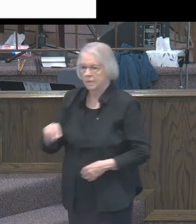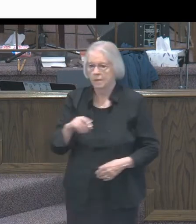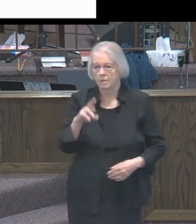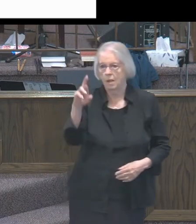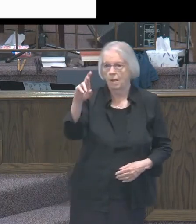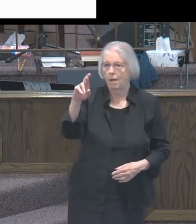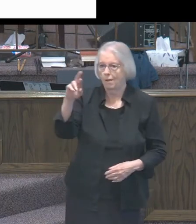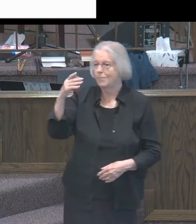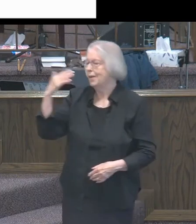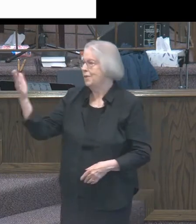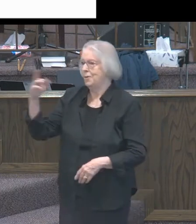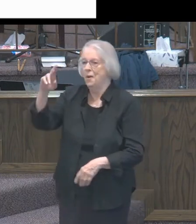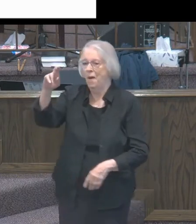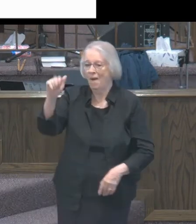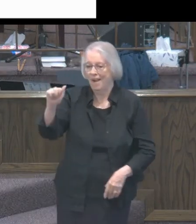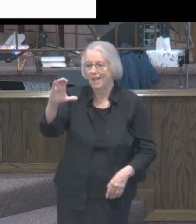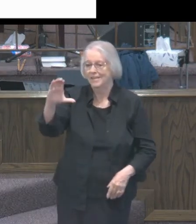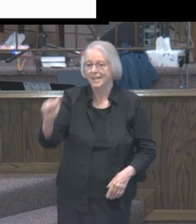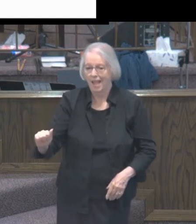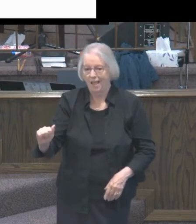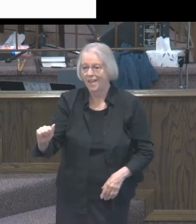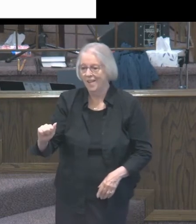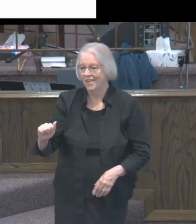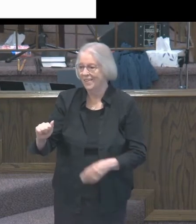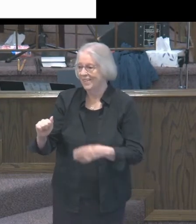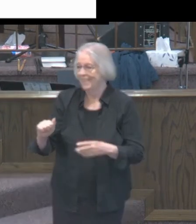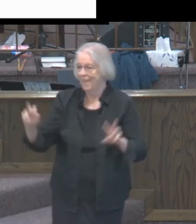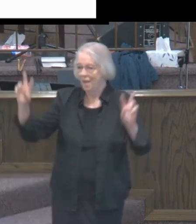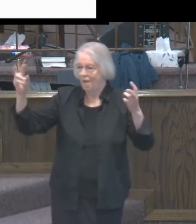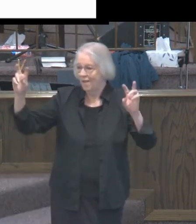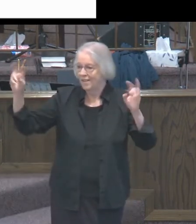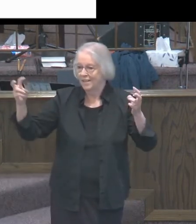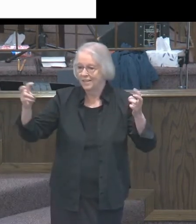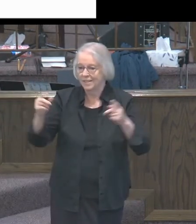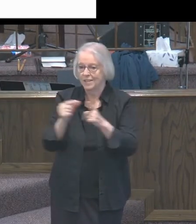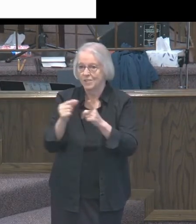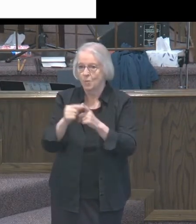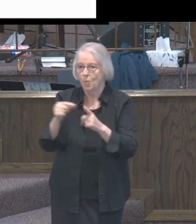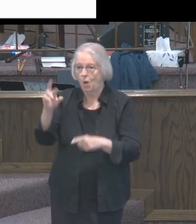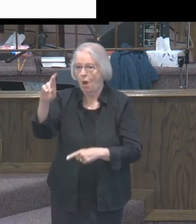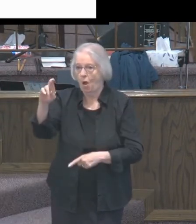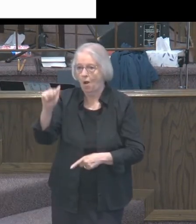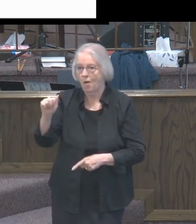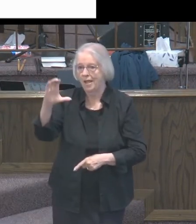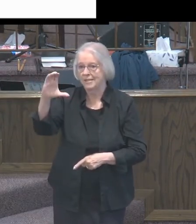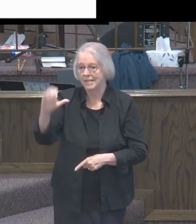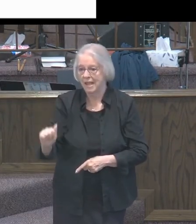It's R-A-C-A, R-A-C-A, raca. All right, it's in verse 22.